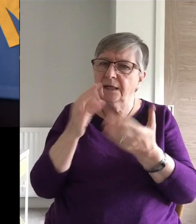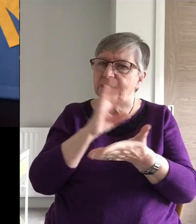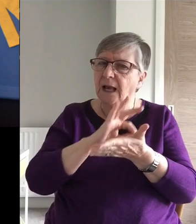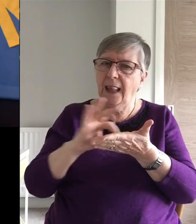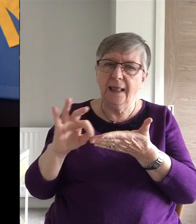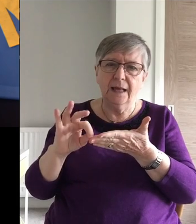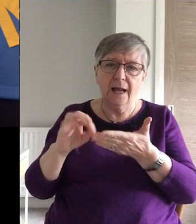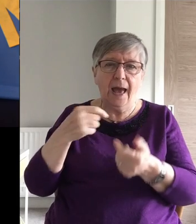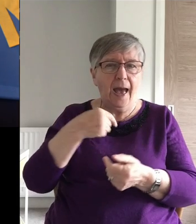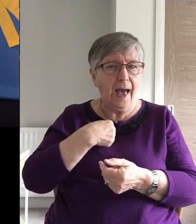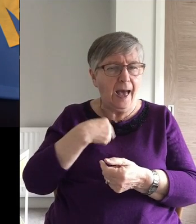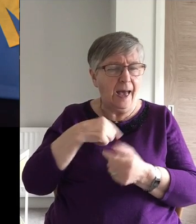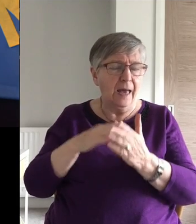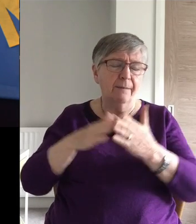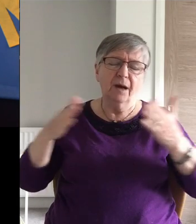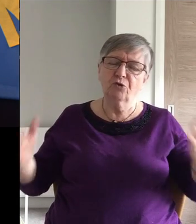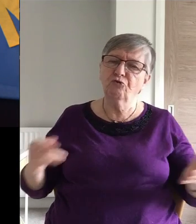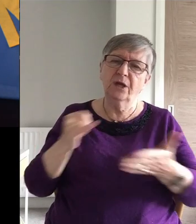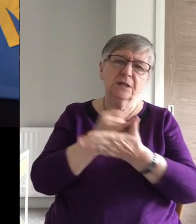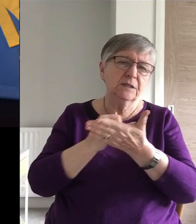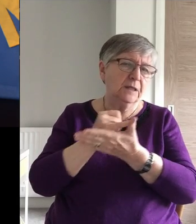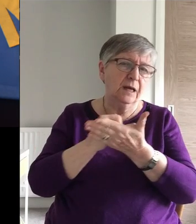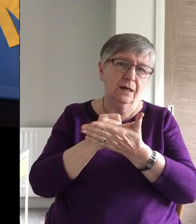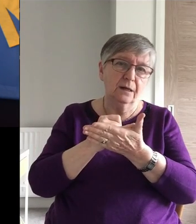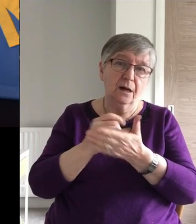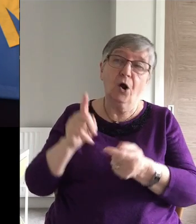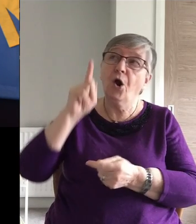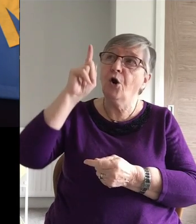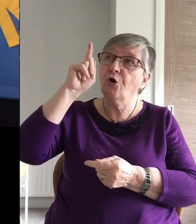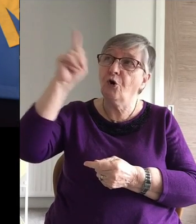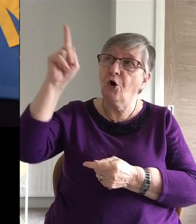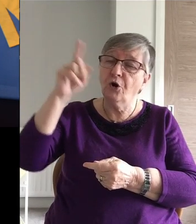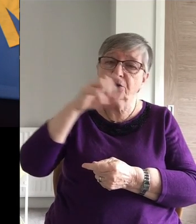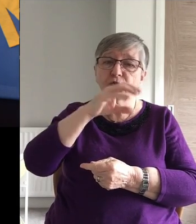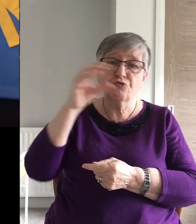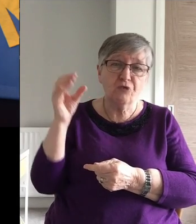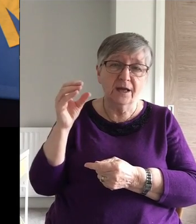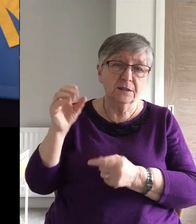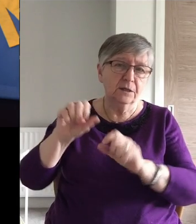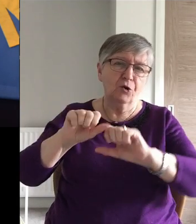clearly. I am a great sinner and Christ is a great Savior.